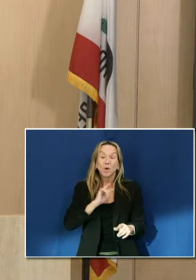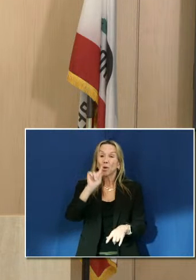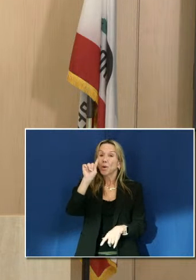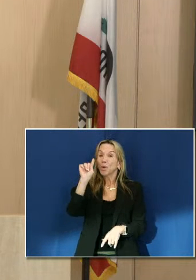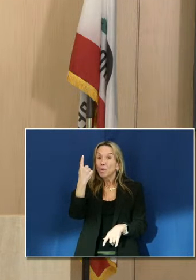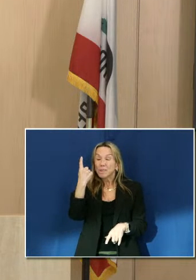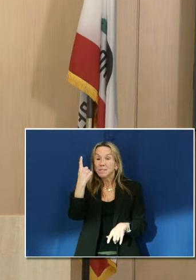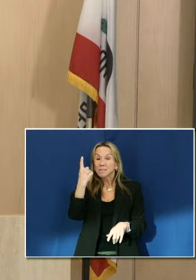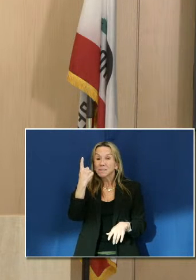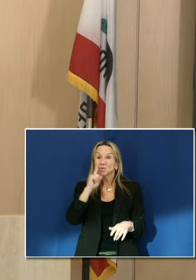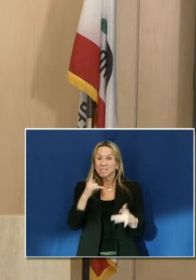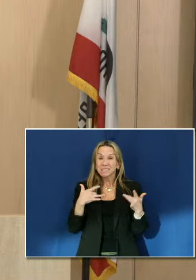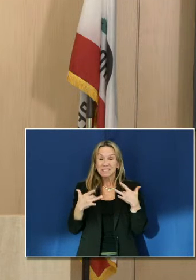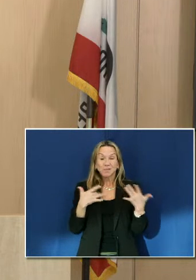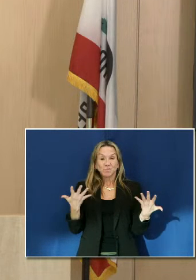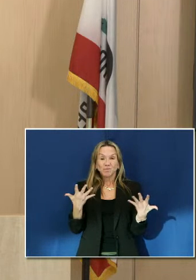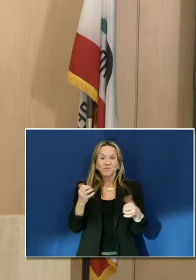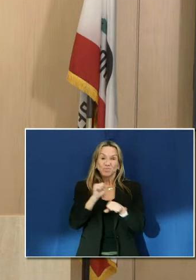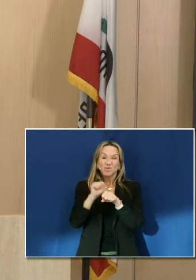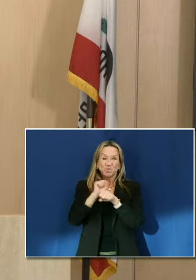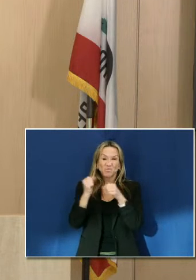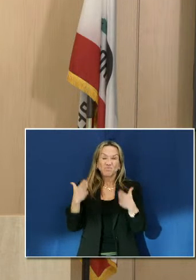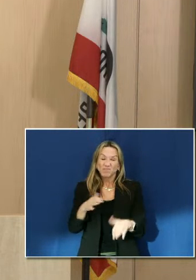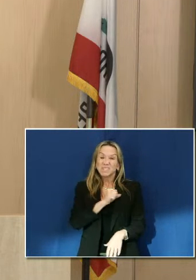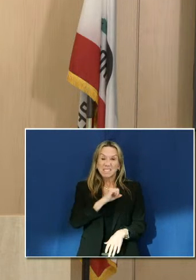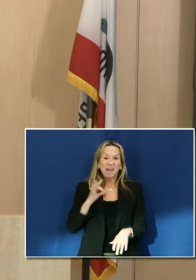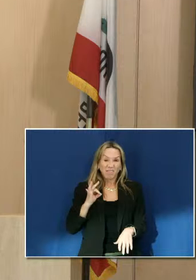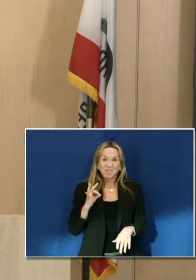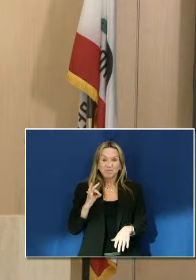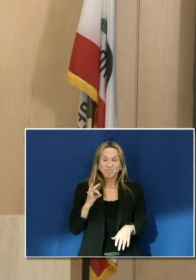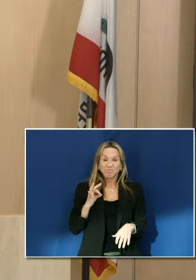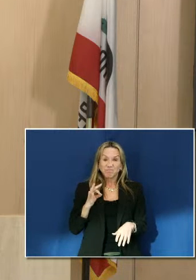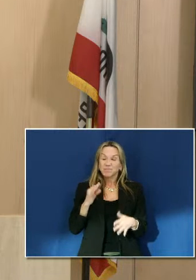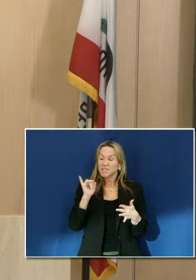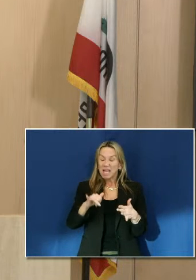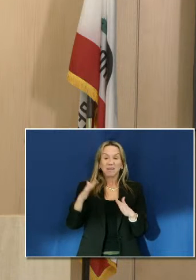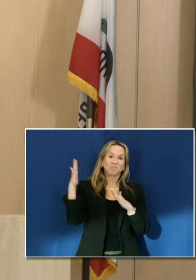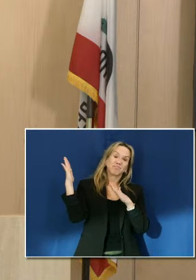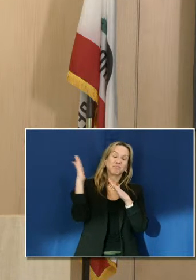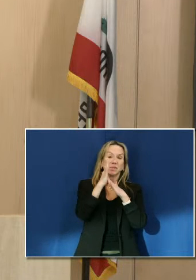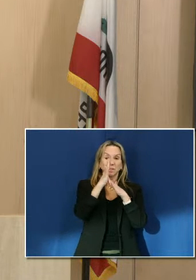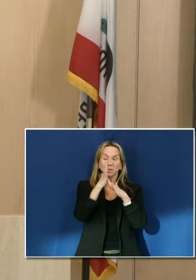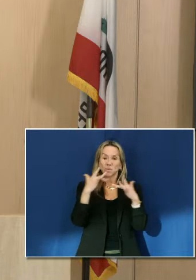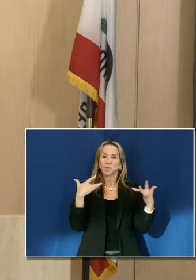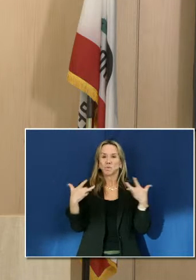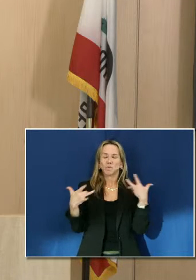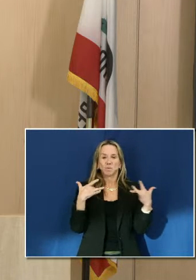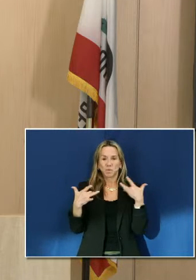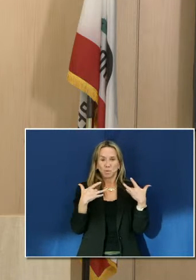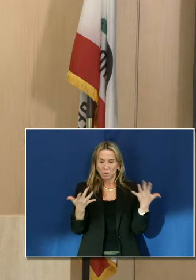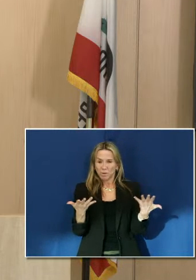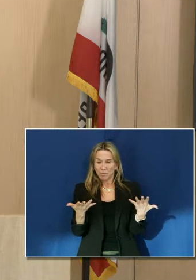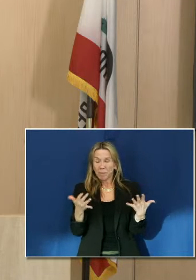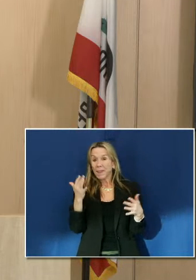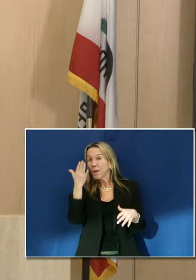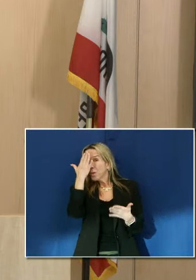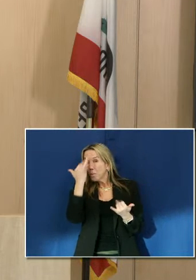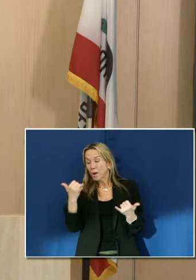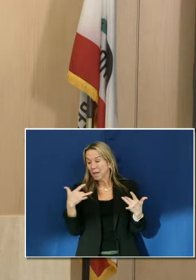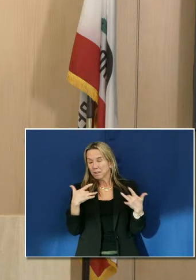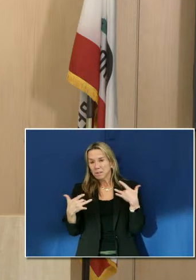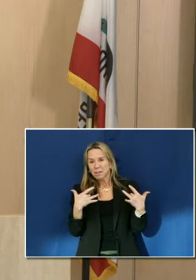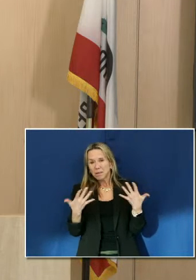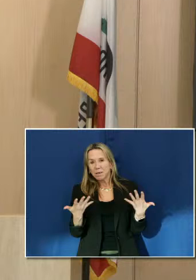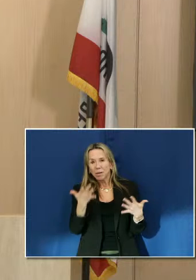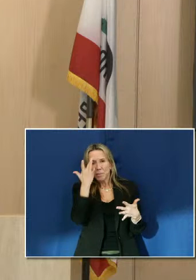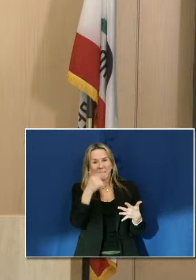is staff. And it's not just do we have enough staff, that is a top concern. It is a concern for the wear